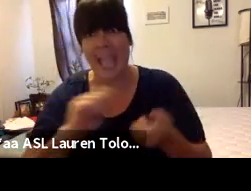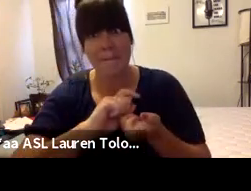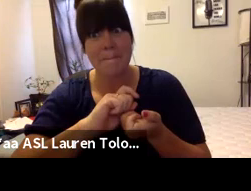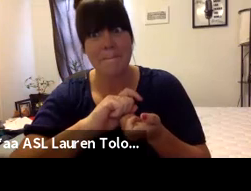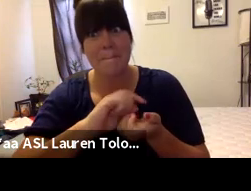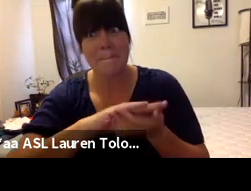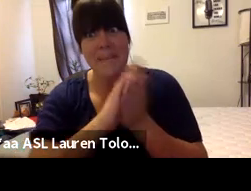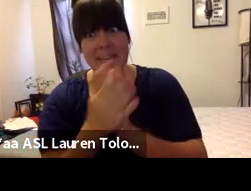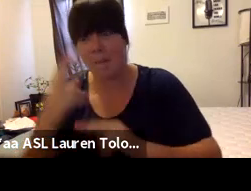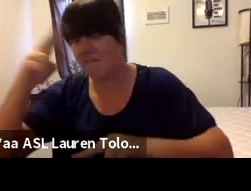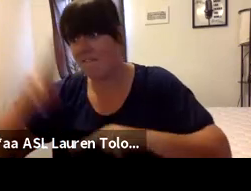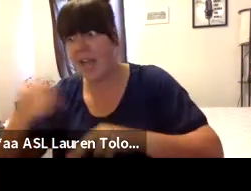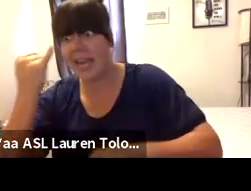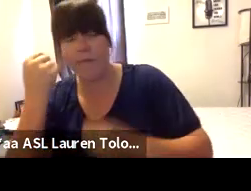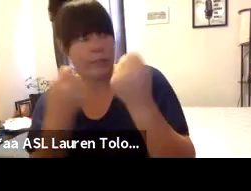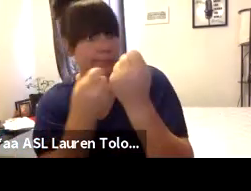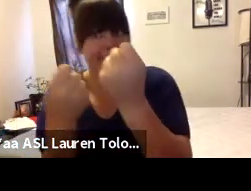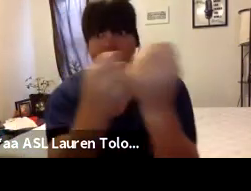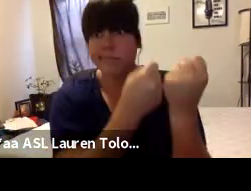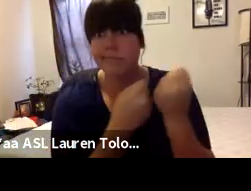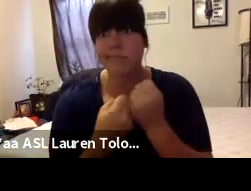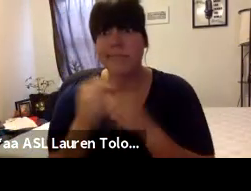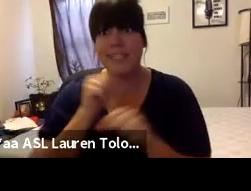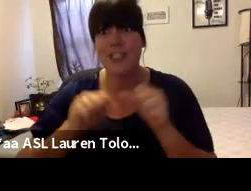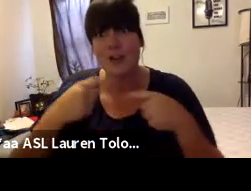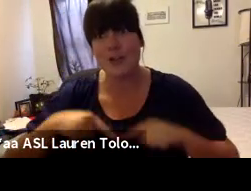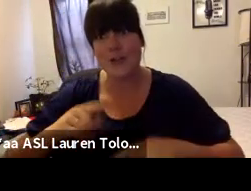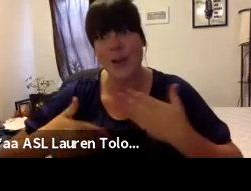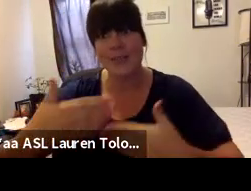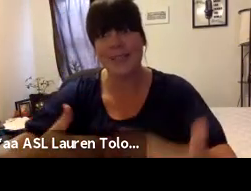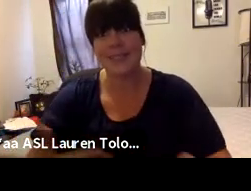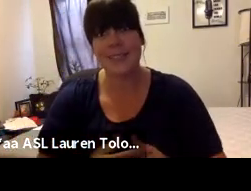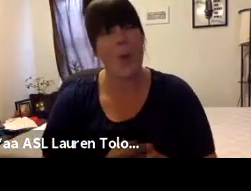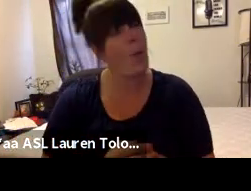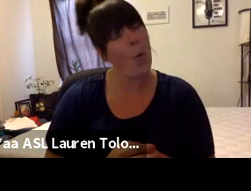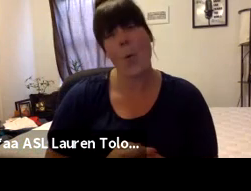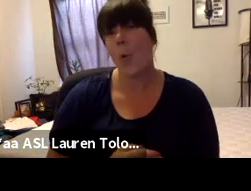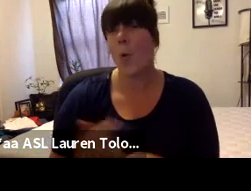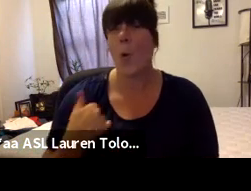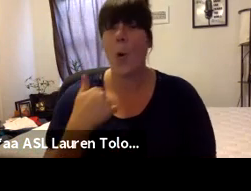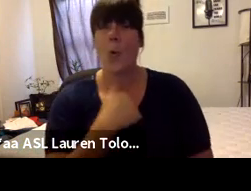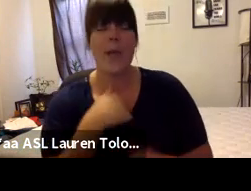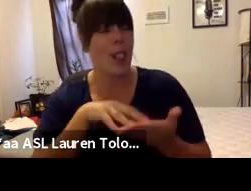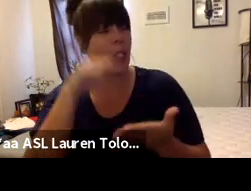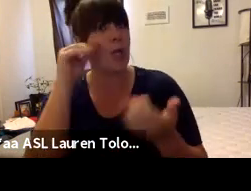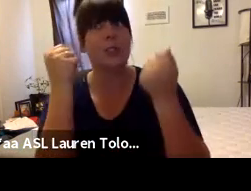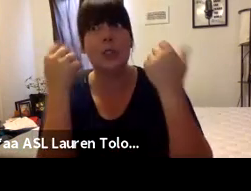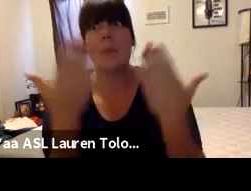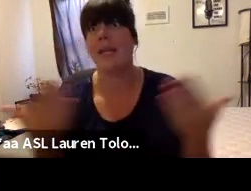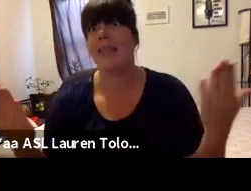that process. There are so many things that we can learn from the practice of writing and sharing poetry